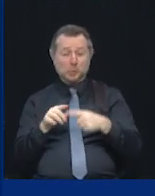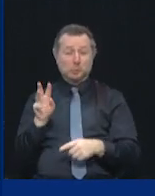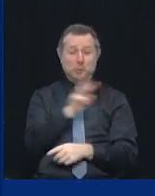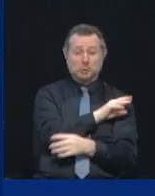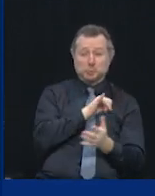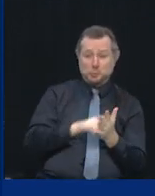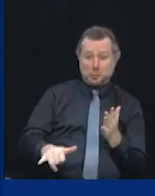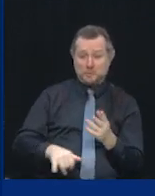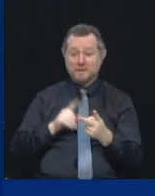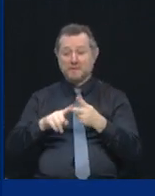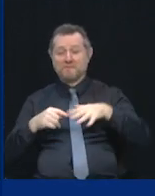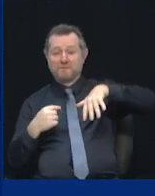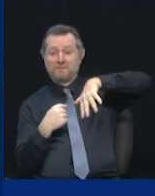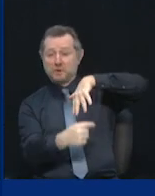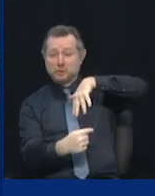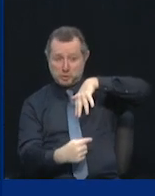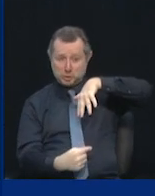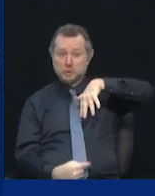Finger Lakes.